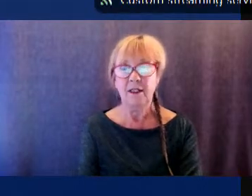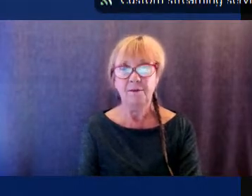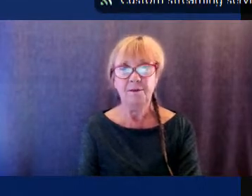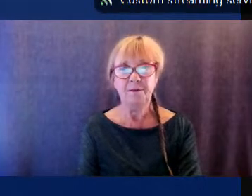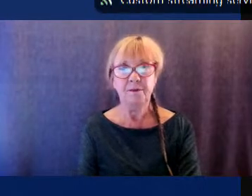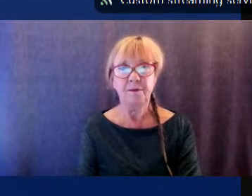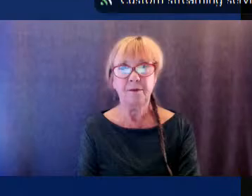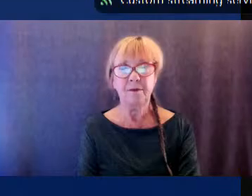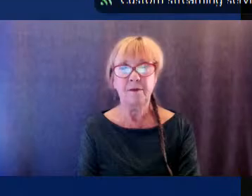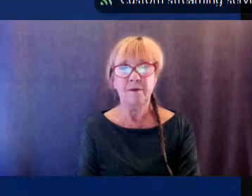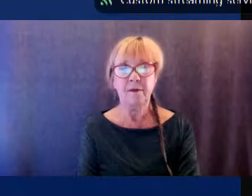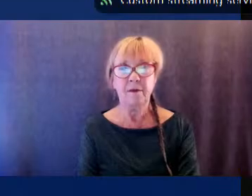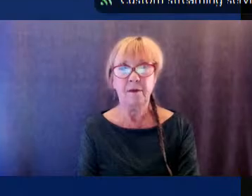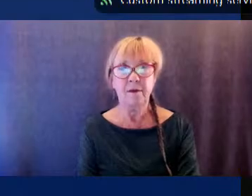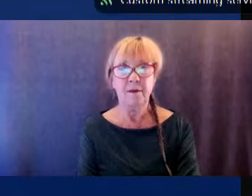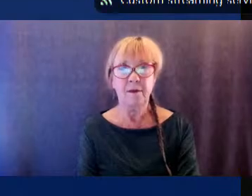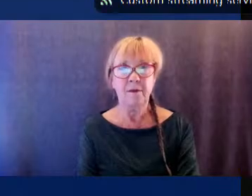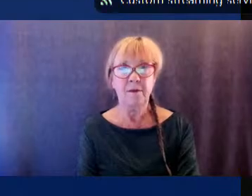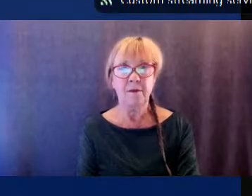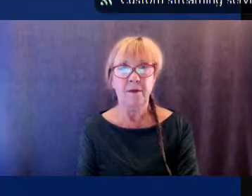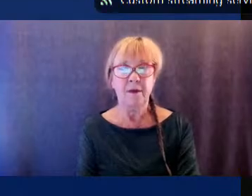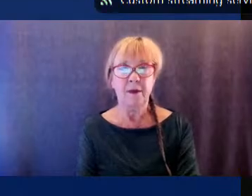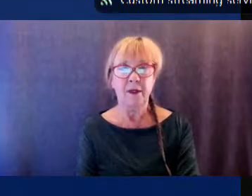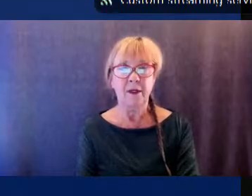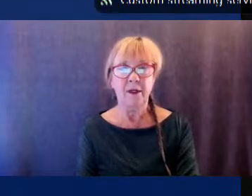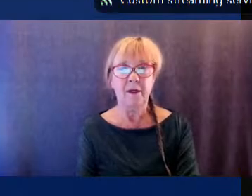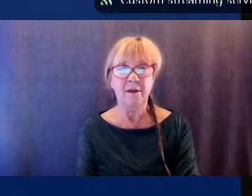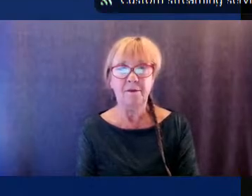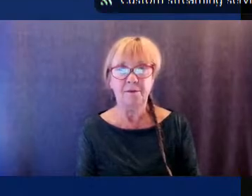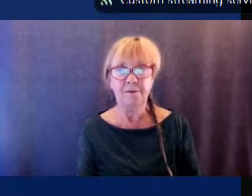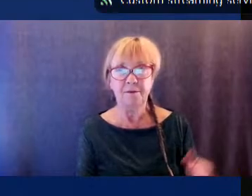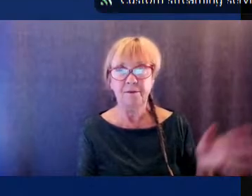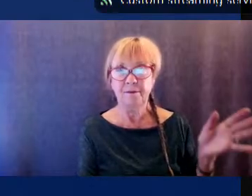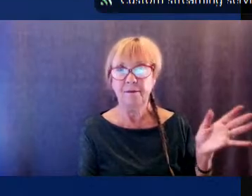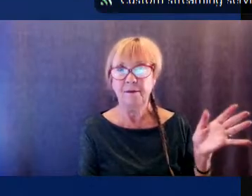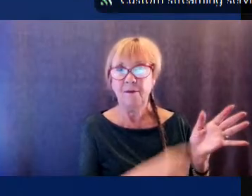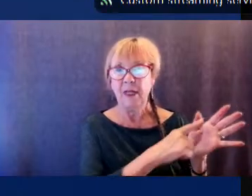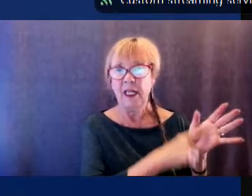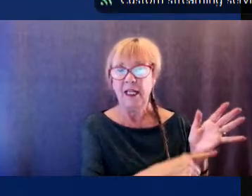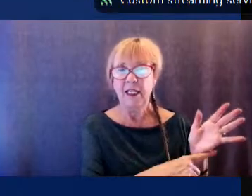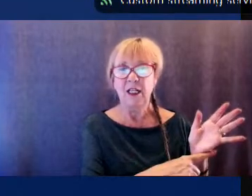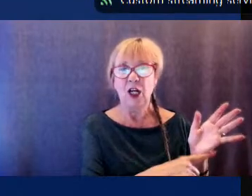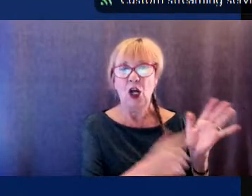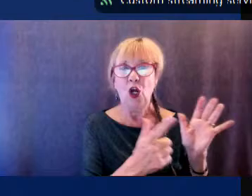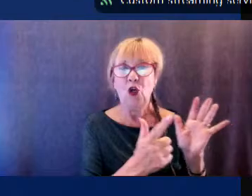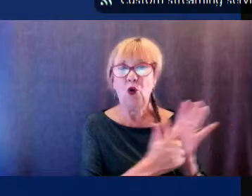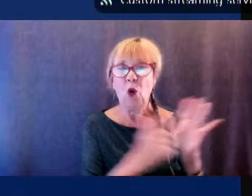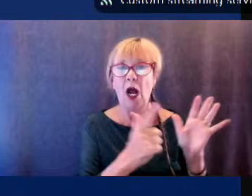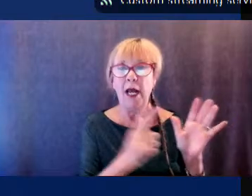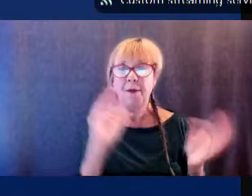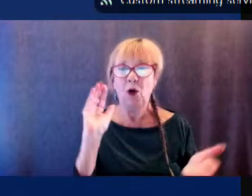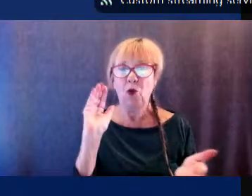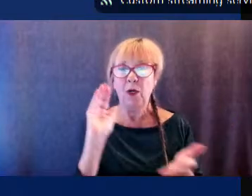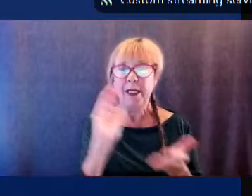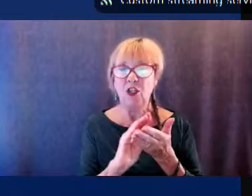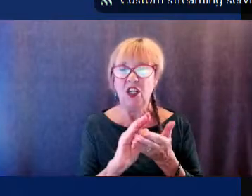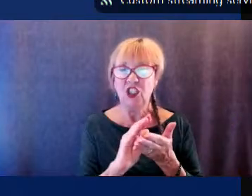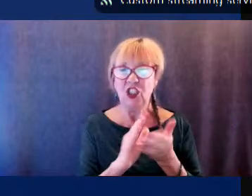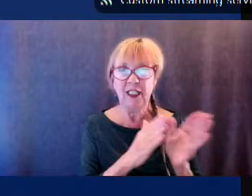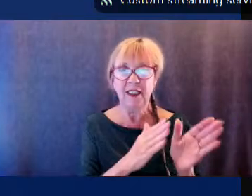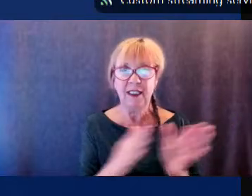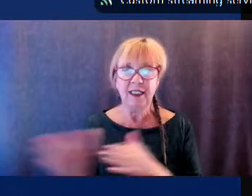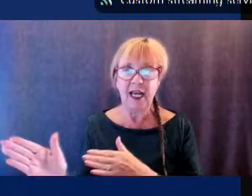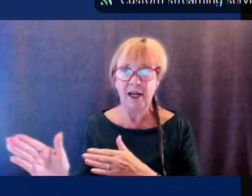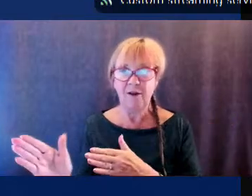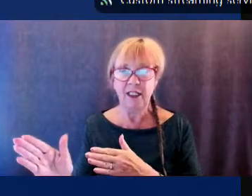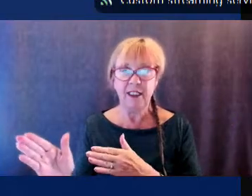So these are some of our crime reduction strategies we've been implementing here at Altadena. Parking enforcement is one of